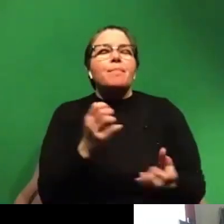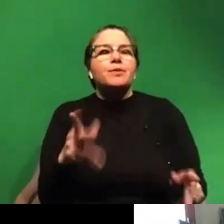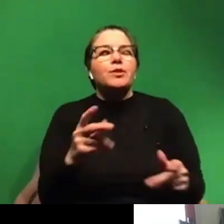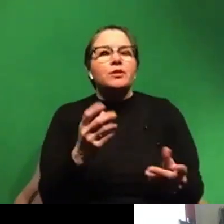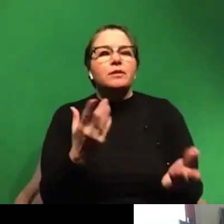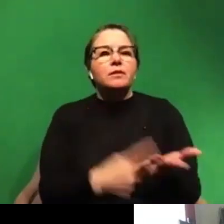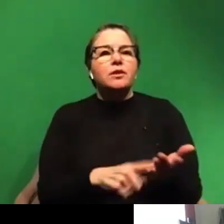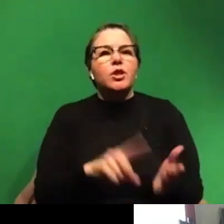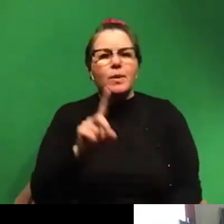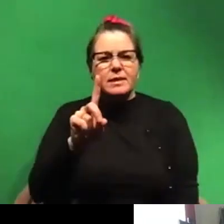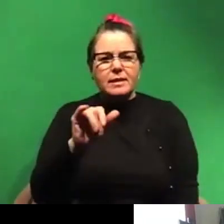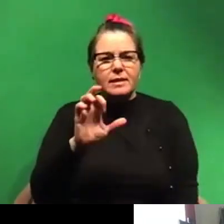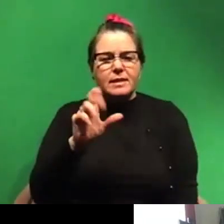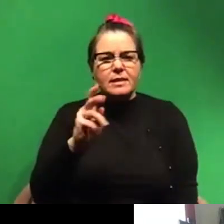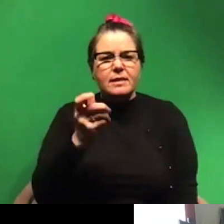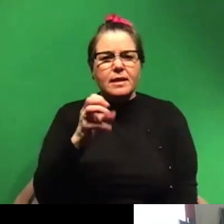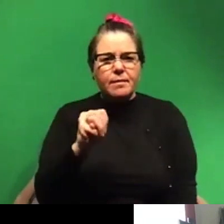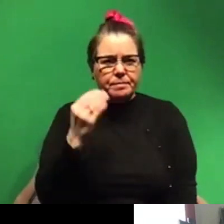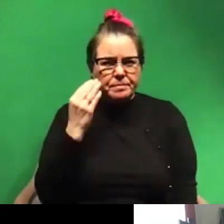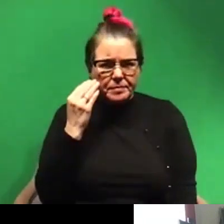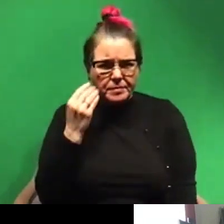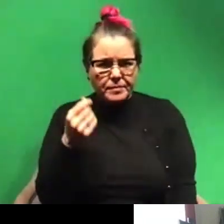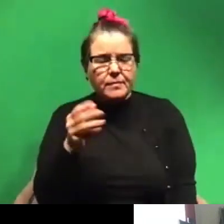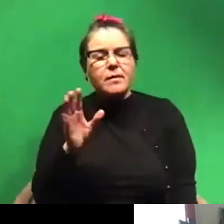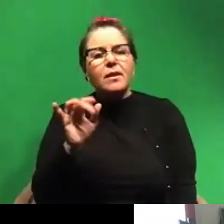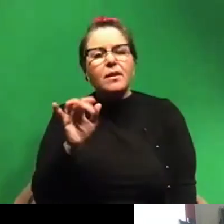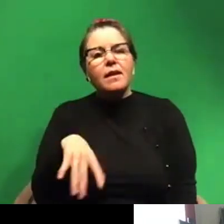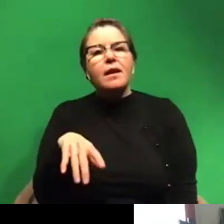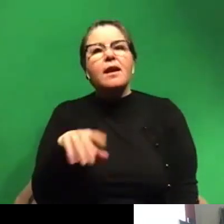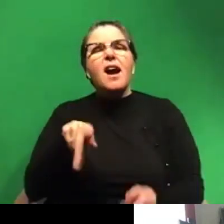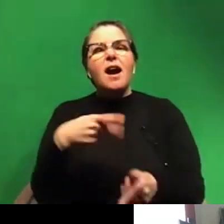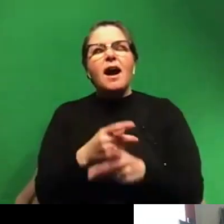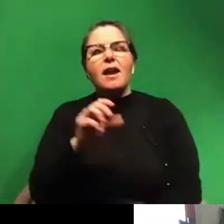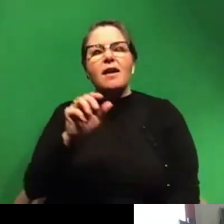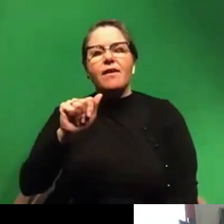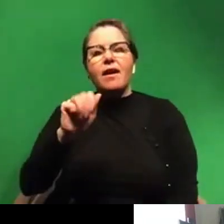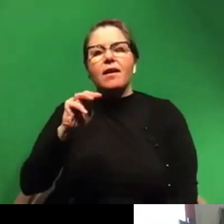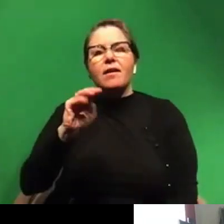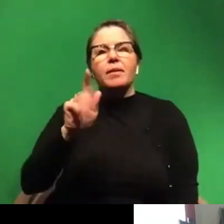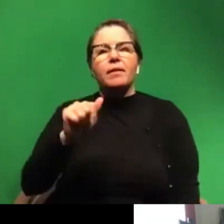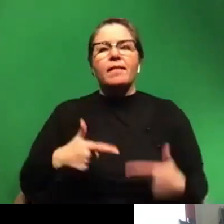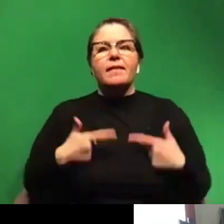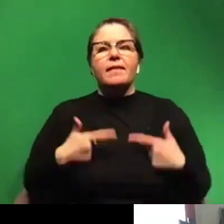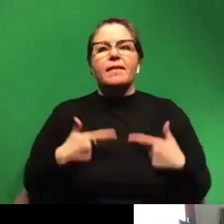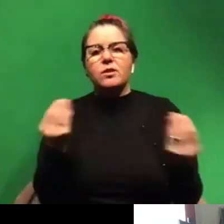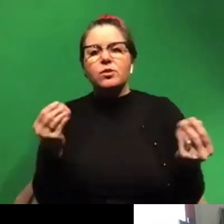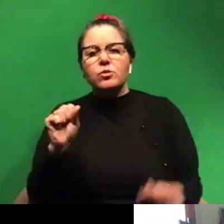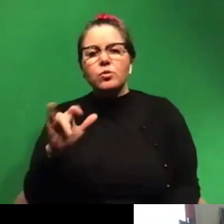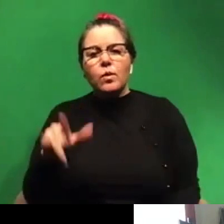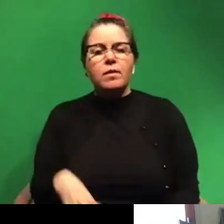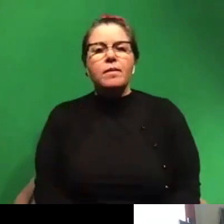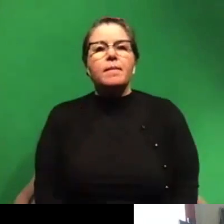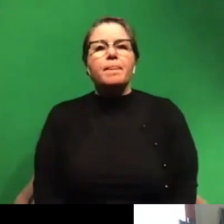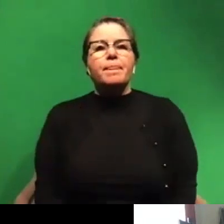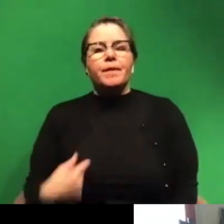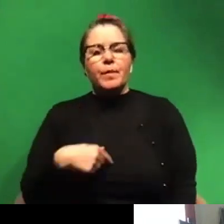dictyostelium? Yes. So dictyostelium are a type of amoeba. They live in the soil. And we, like